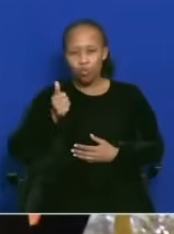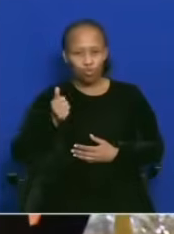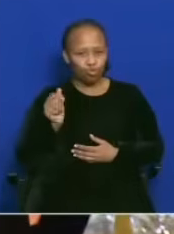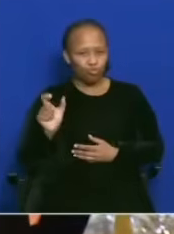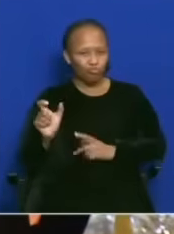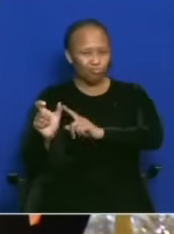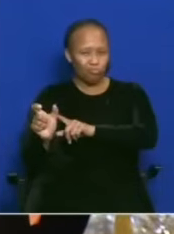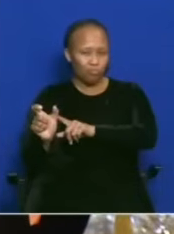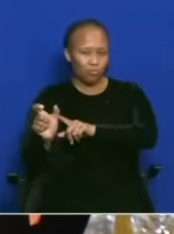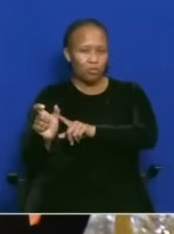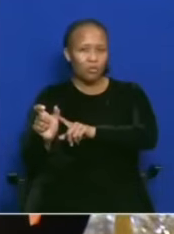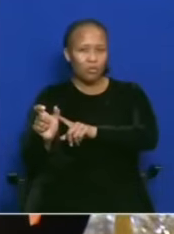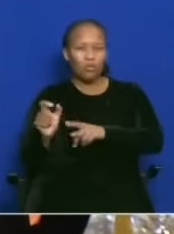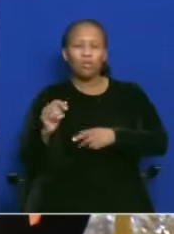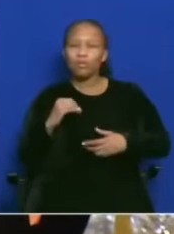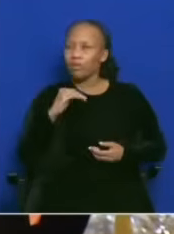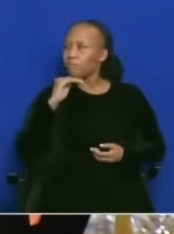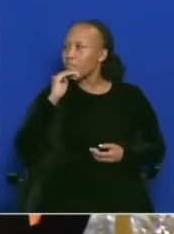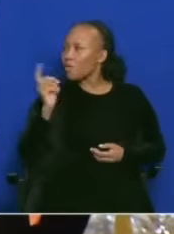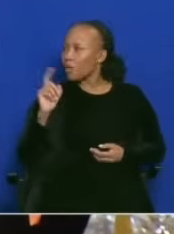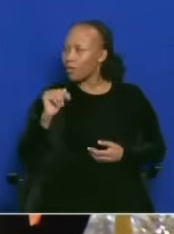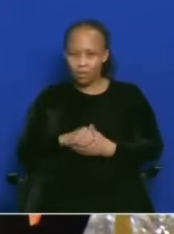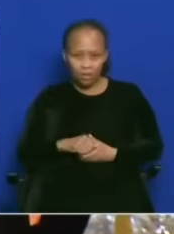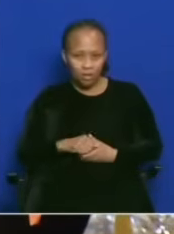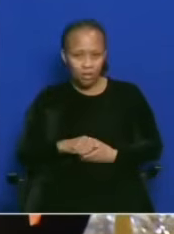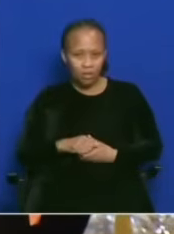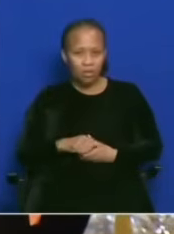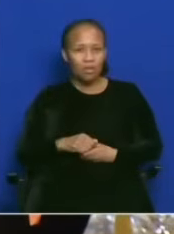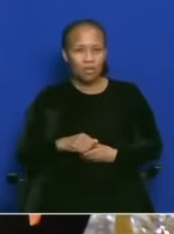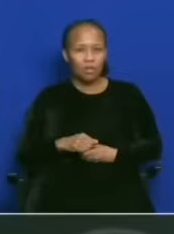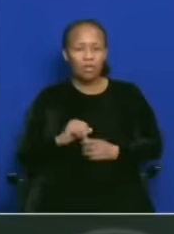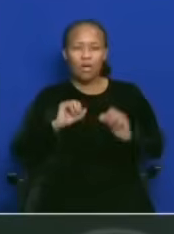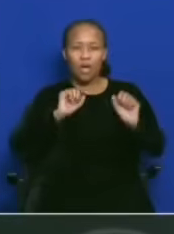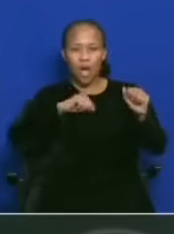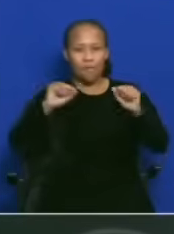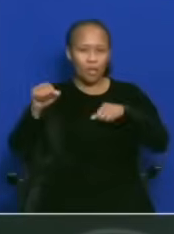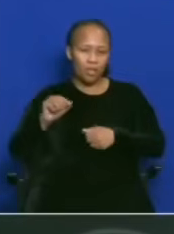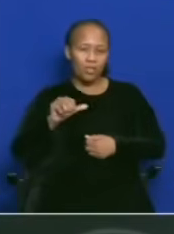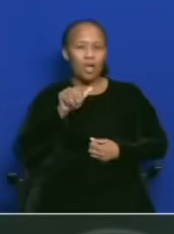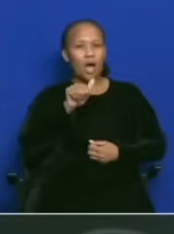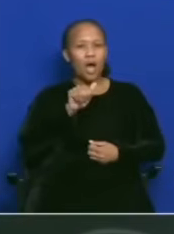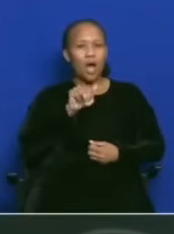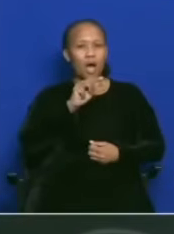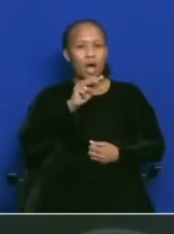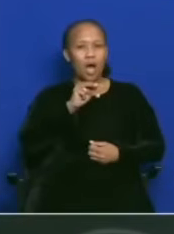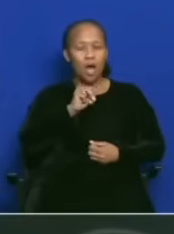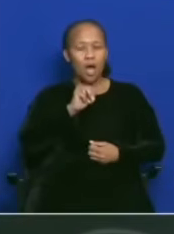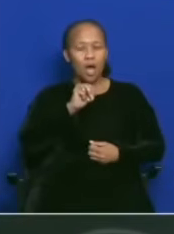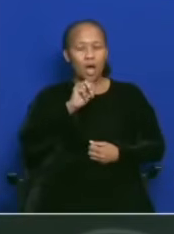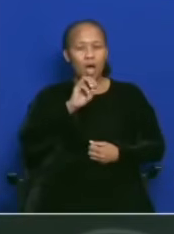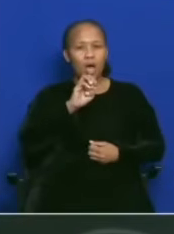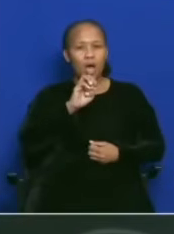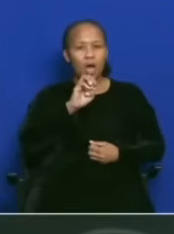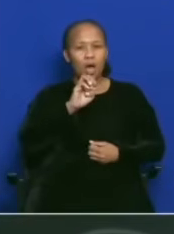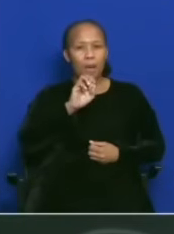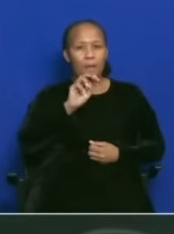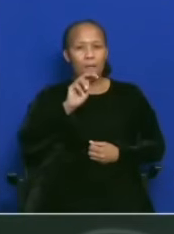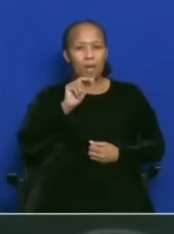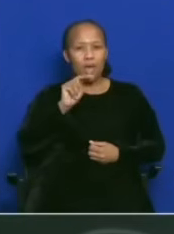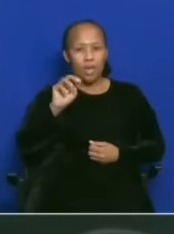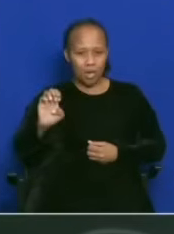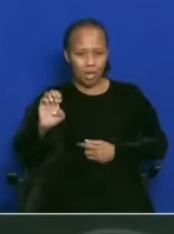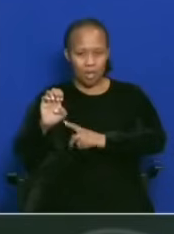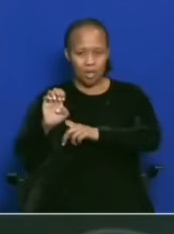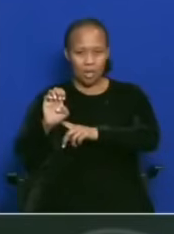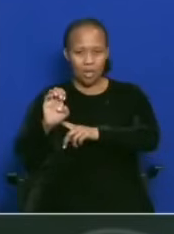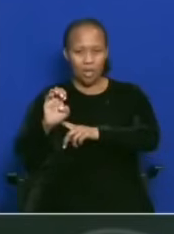amen. It's amen. So when he's so it means the same thing God as willing, the amen with